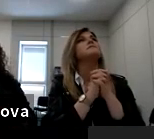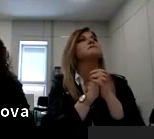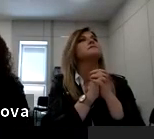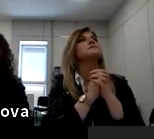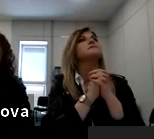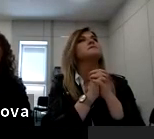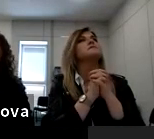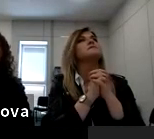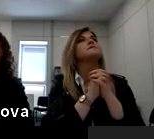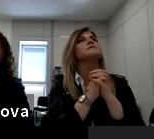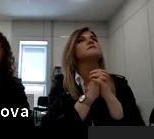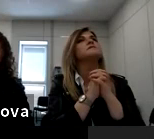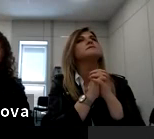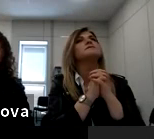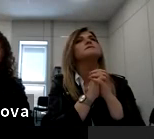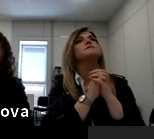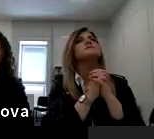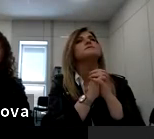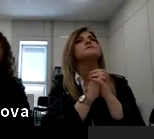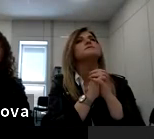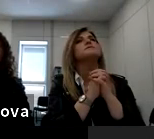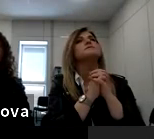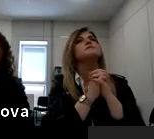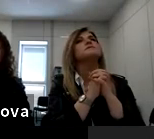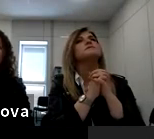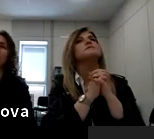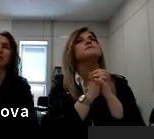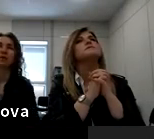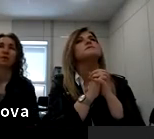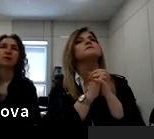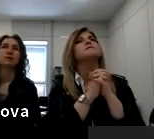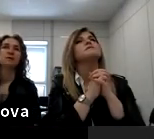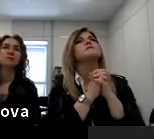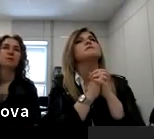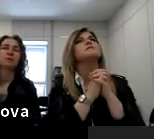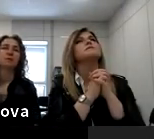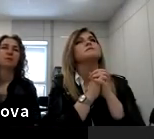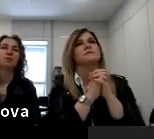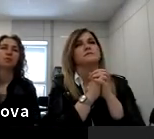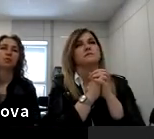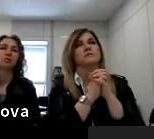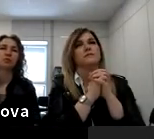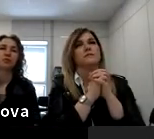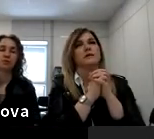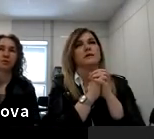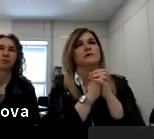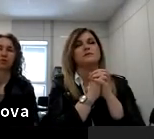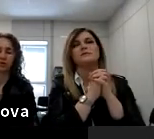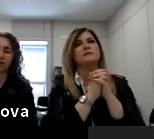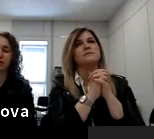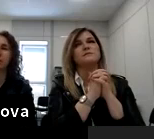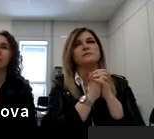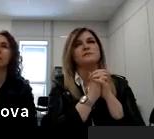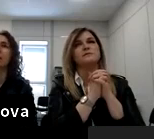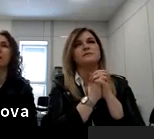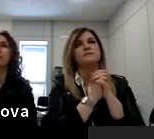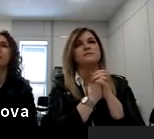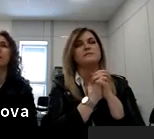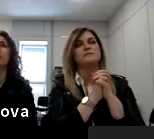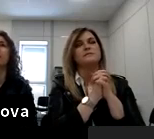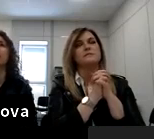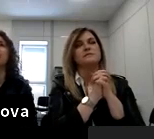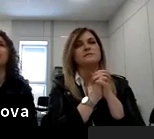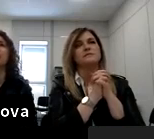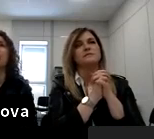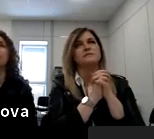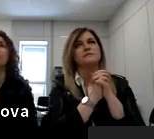mall. So you can see, and the most interesting idea, the most interesting solution is here.